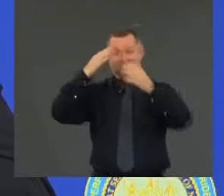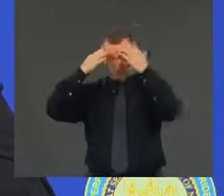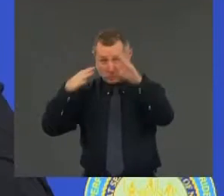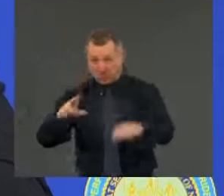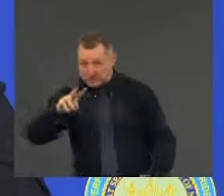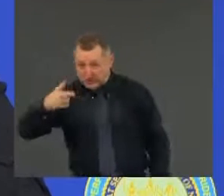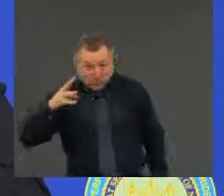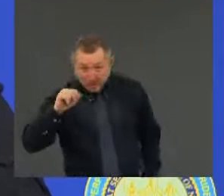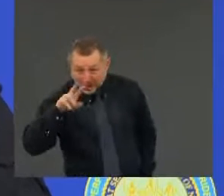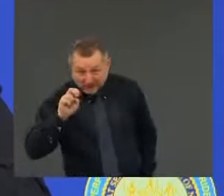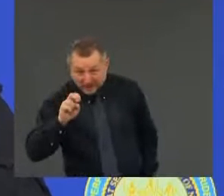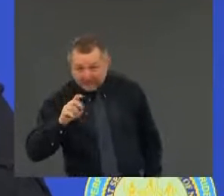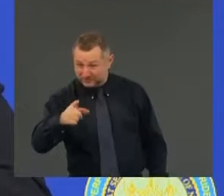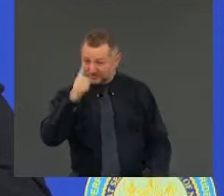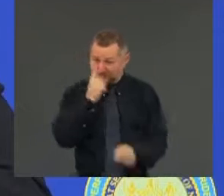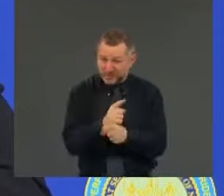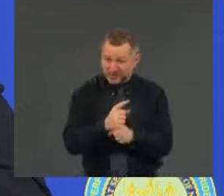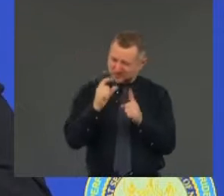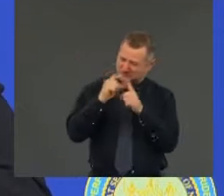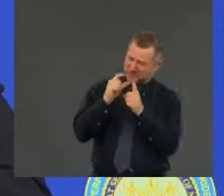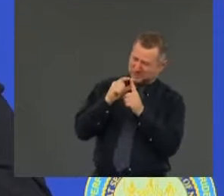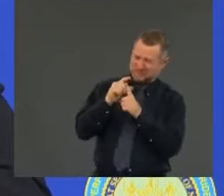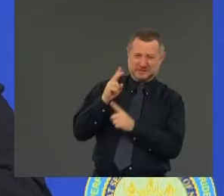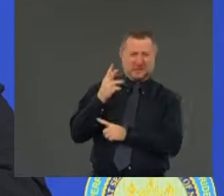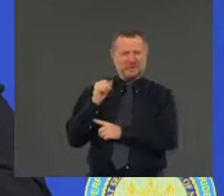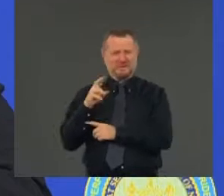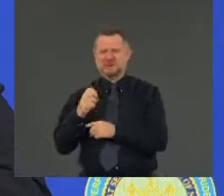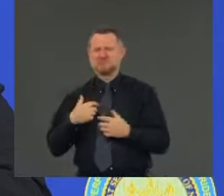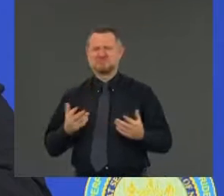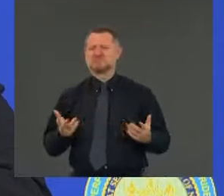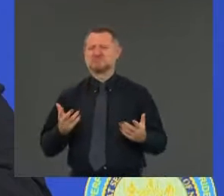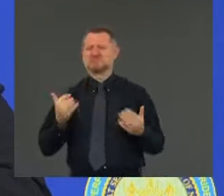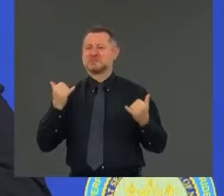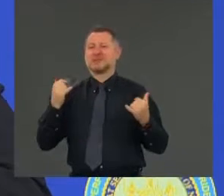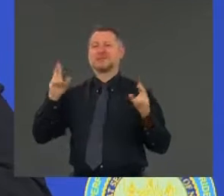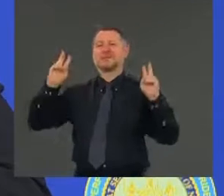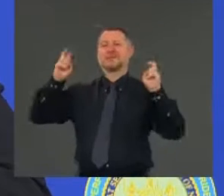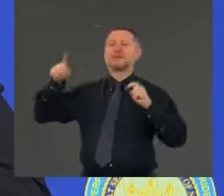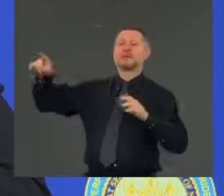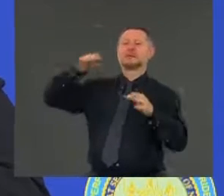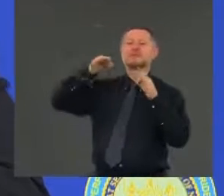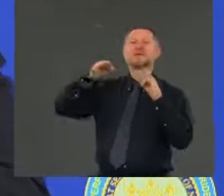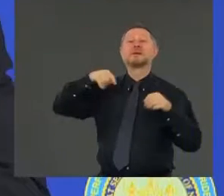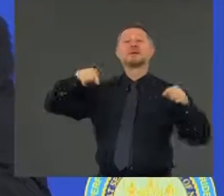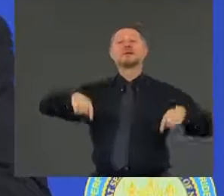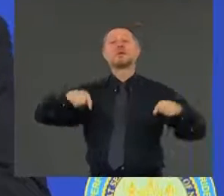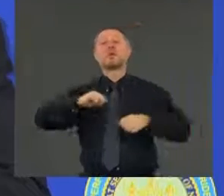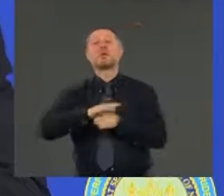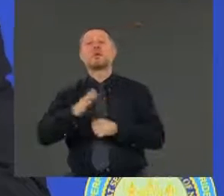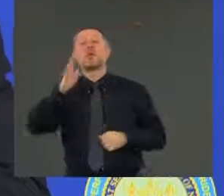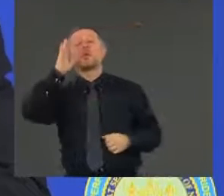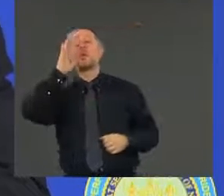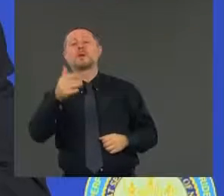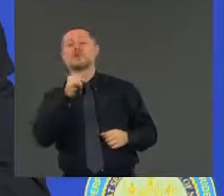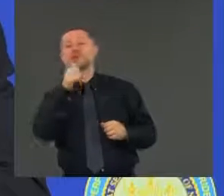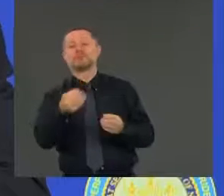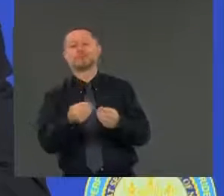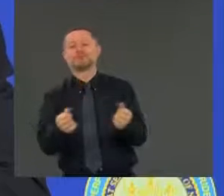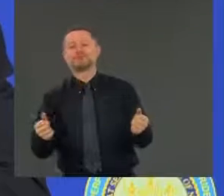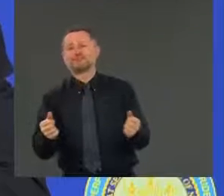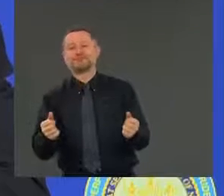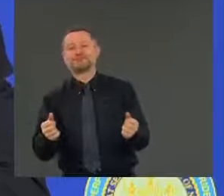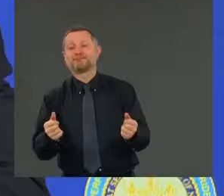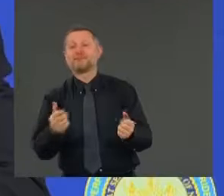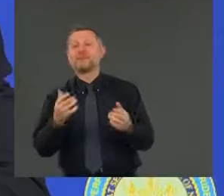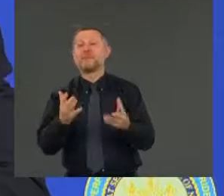anymore. They now talk about, basically, it's not going away. It's not that it's going to go away and come back